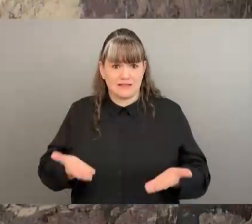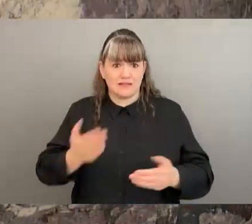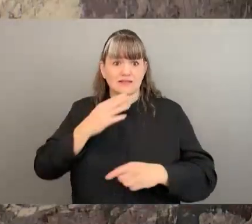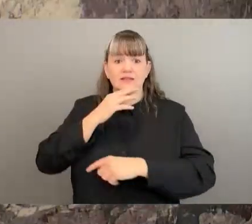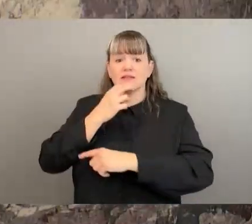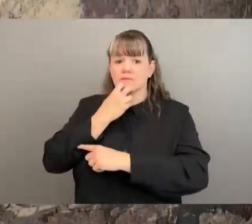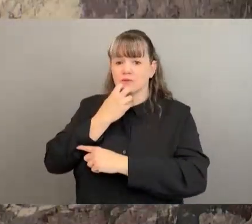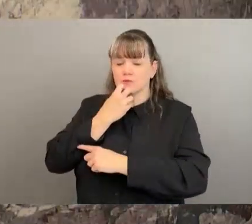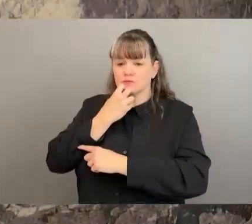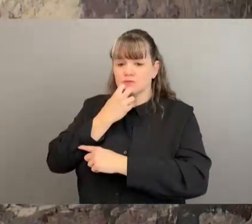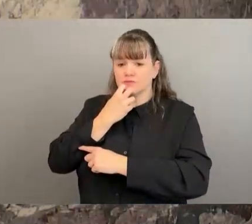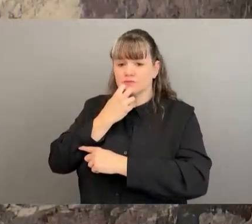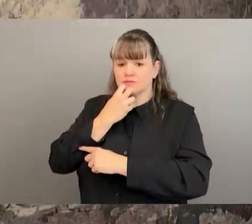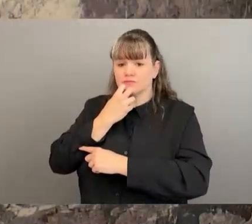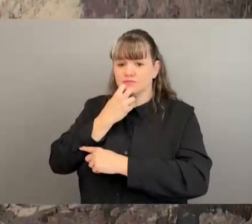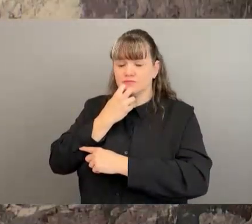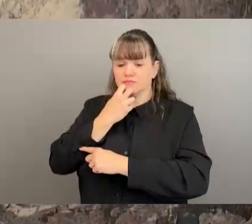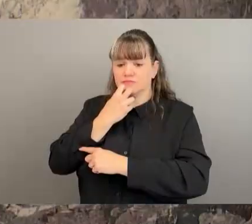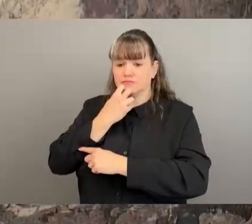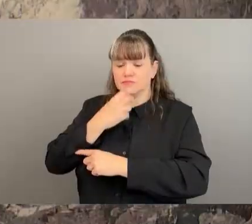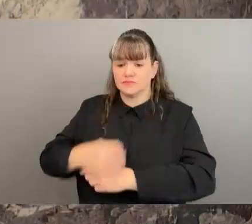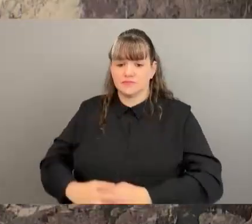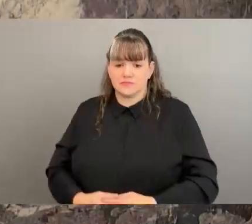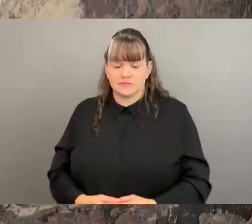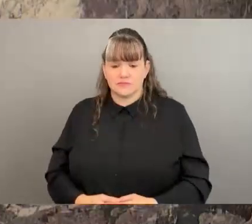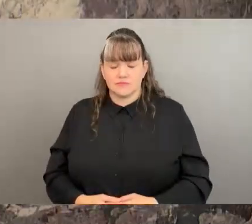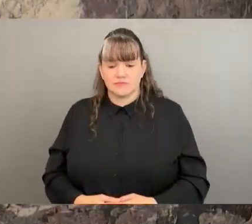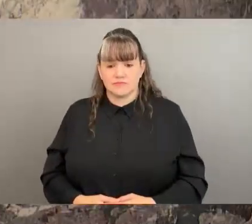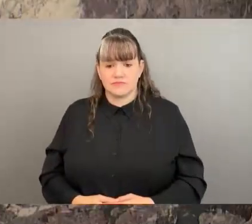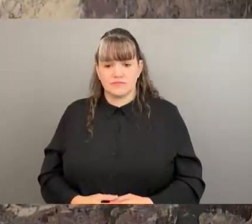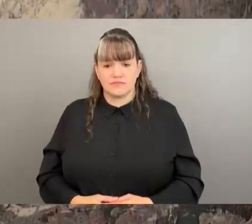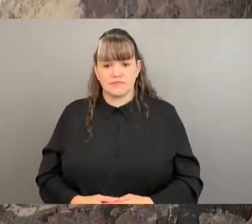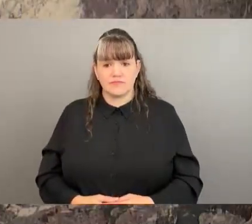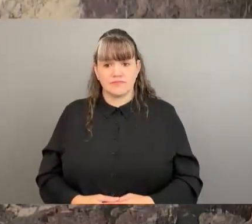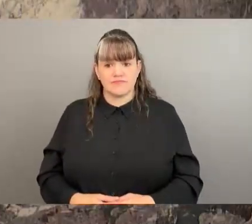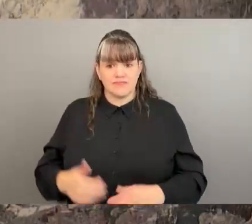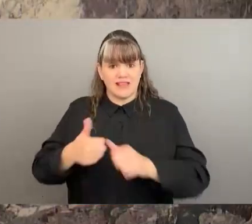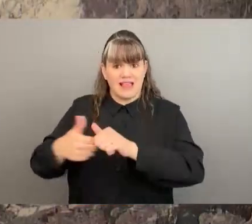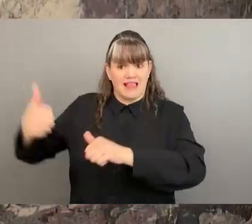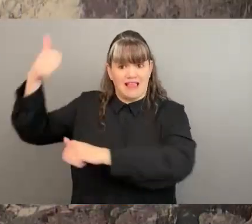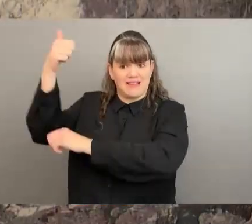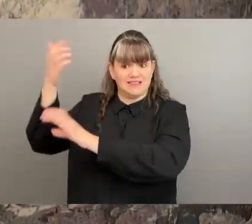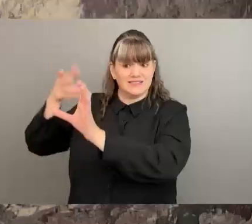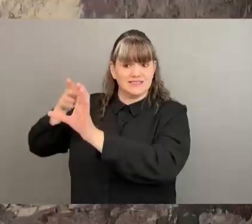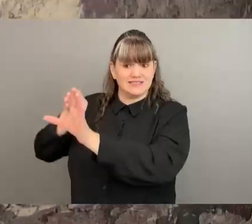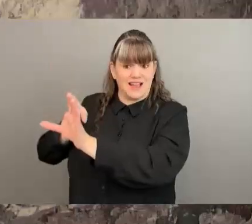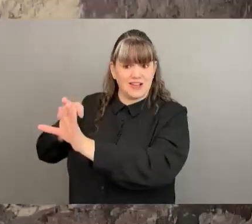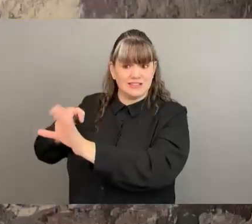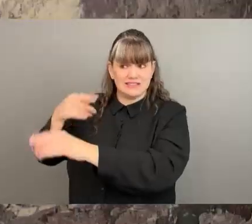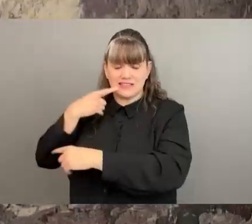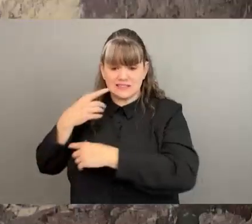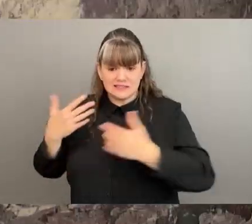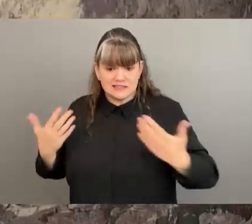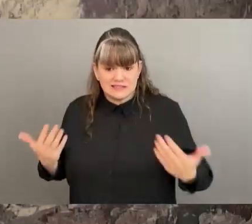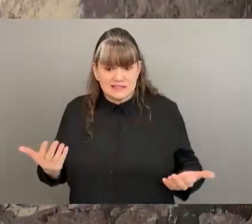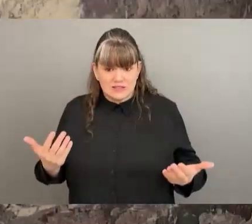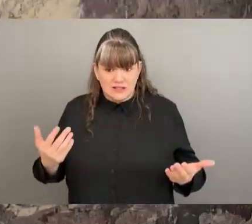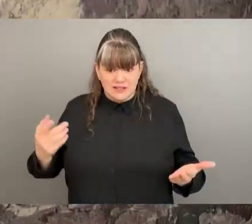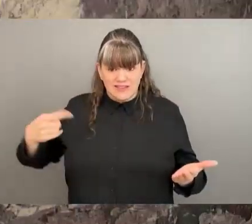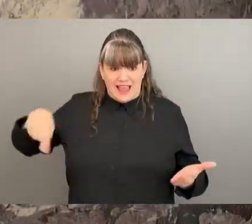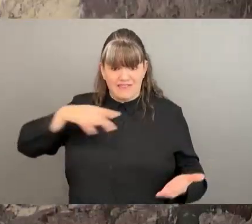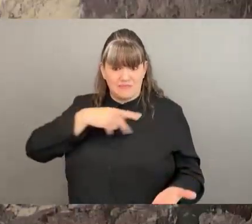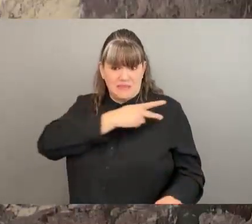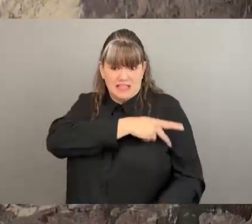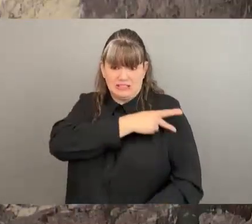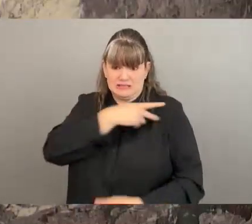quote, "We are releasing dangerous patients from the hospital before they are ready to go because we have to. There is nowhere